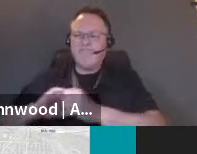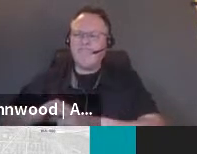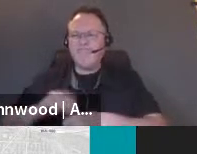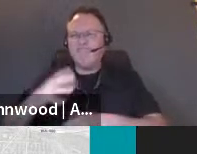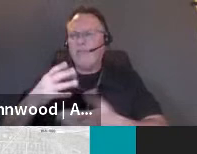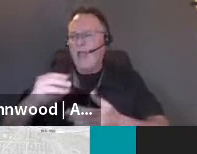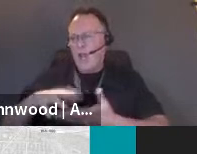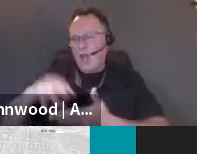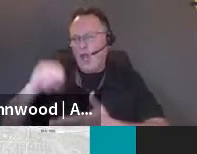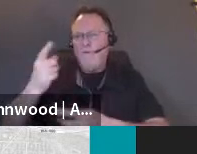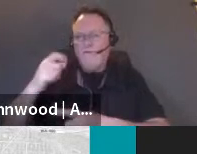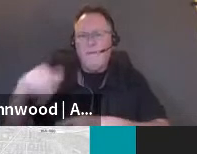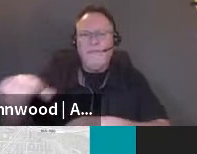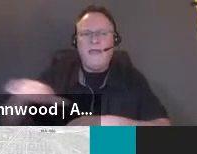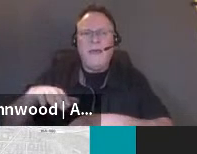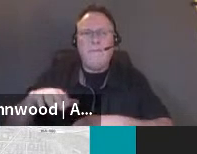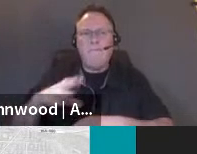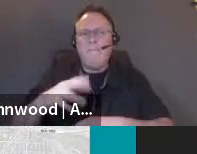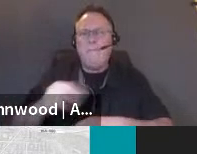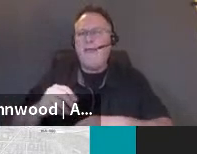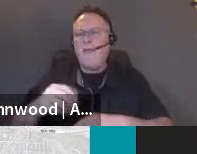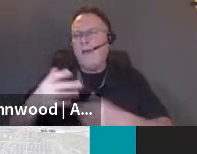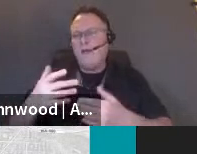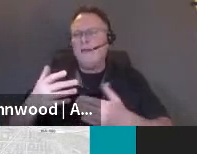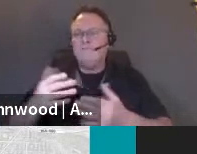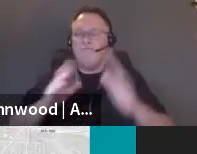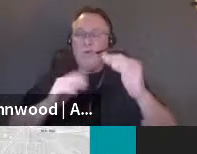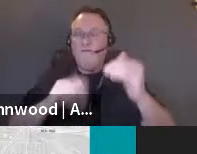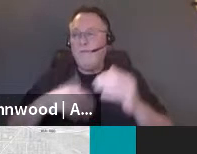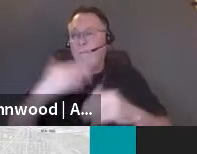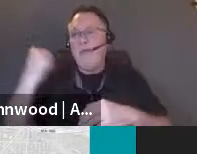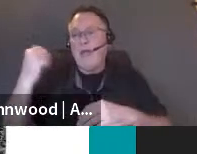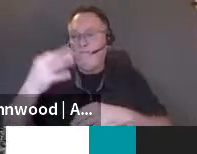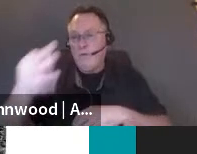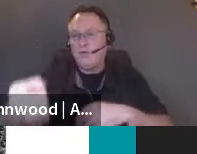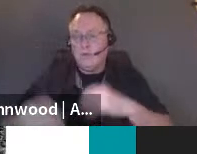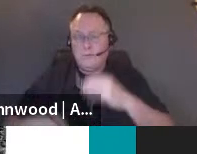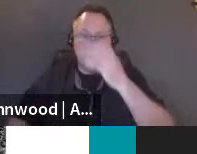from them, and of course, create a better future. Next.